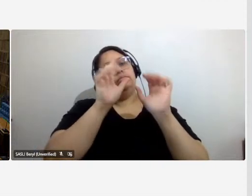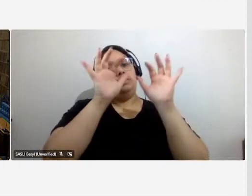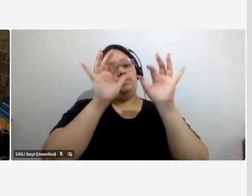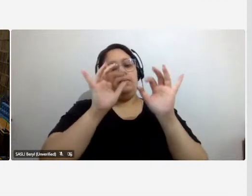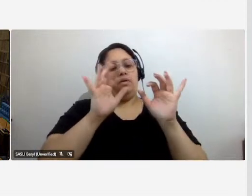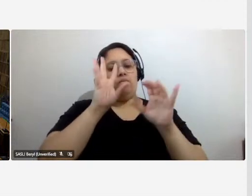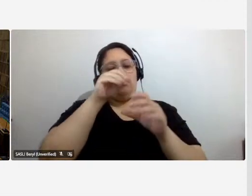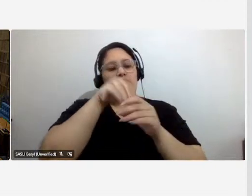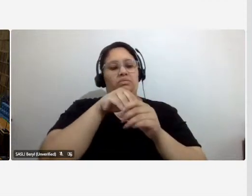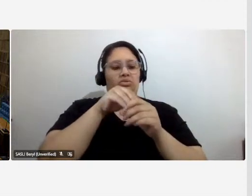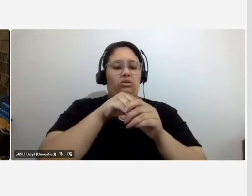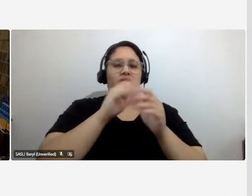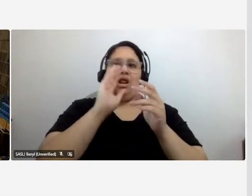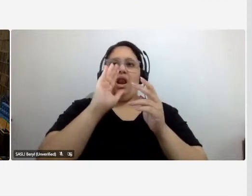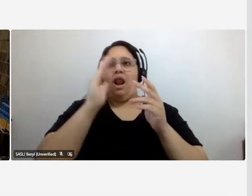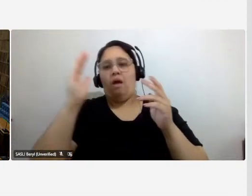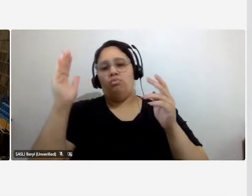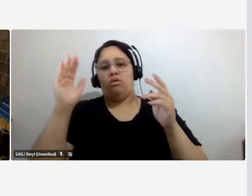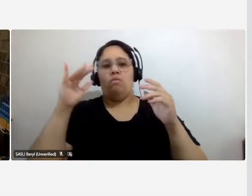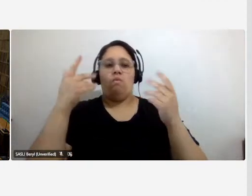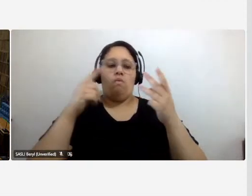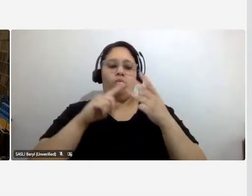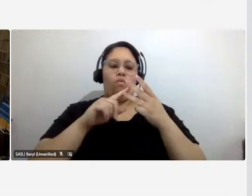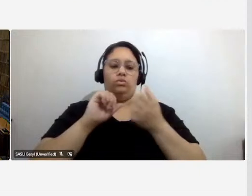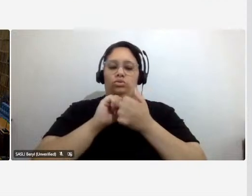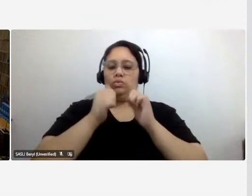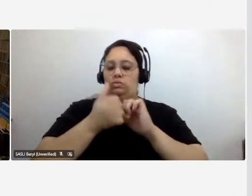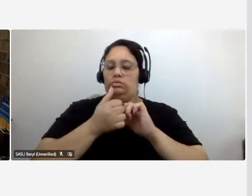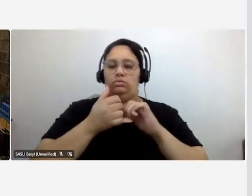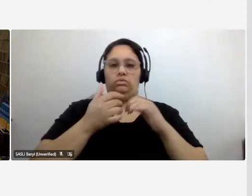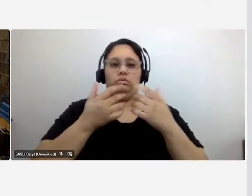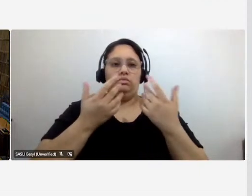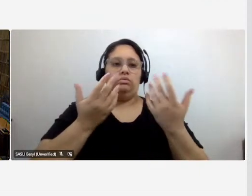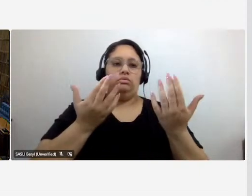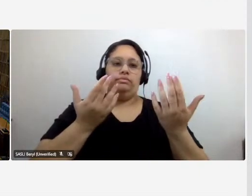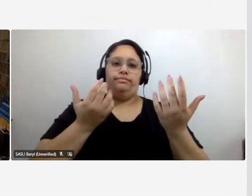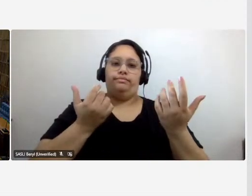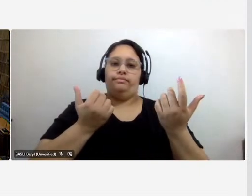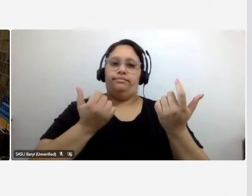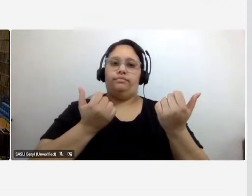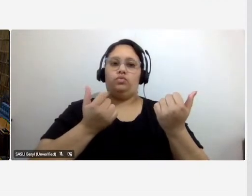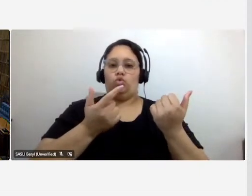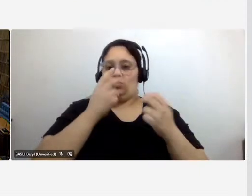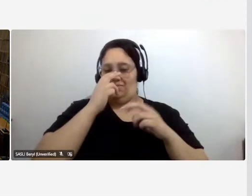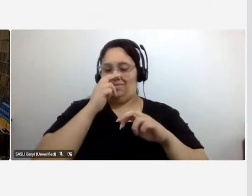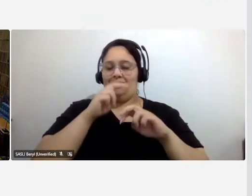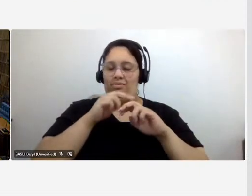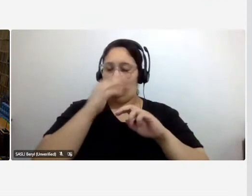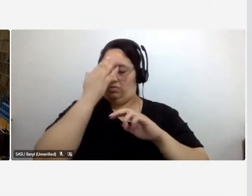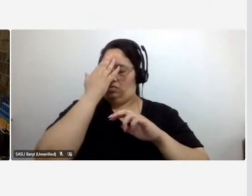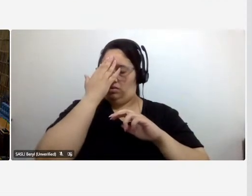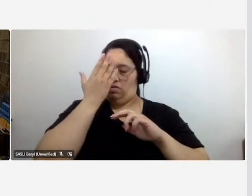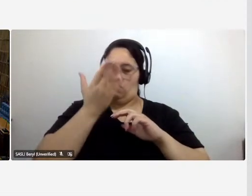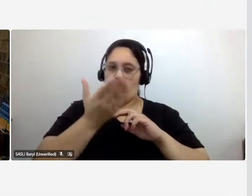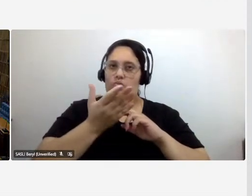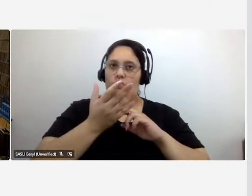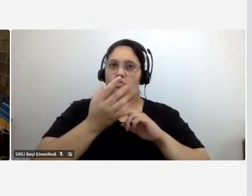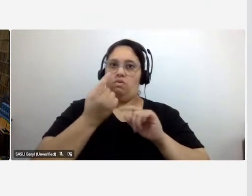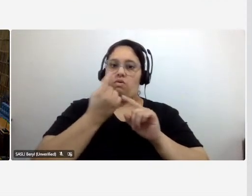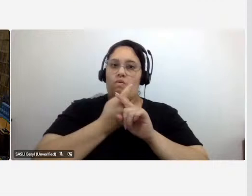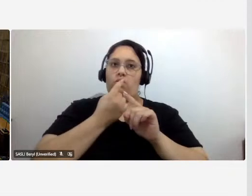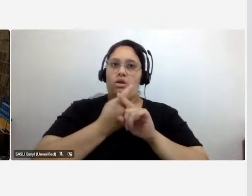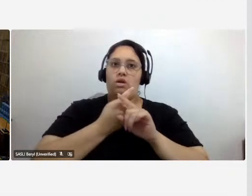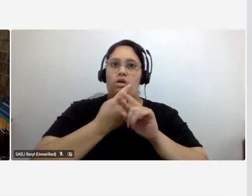participation, whether it's in libraries or in sport, and you need to know not just the number